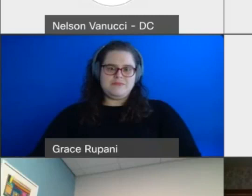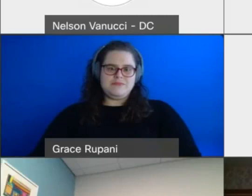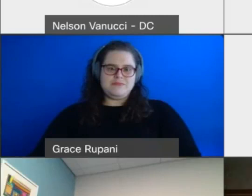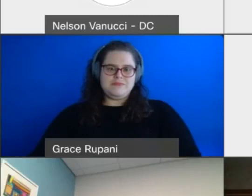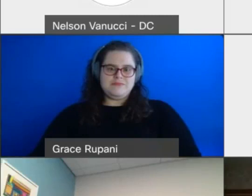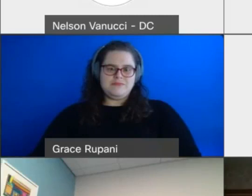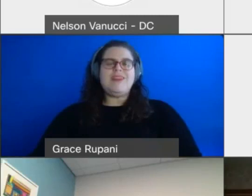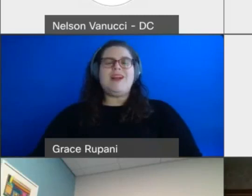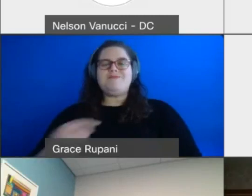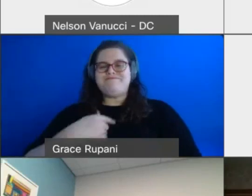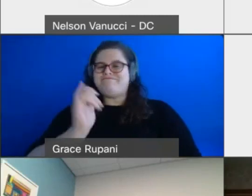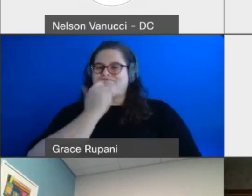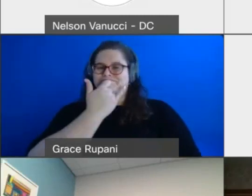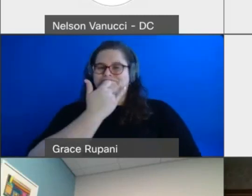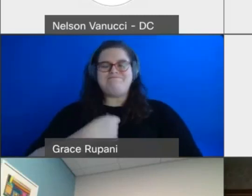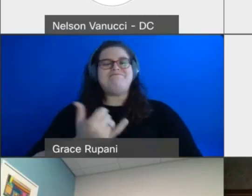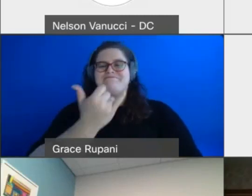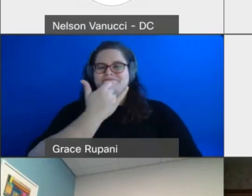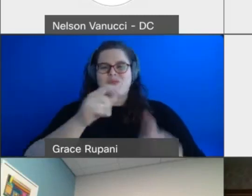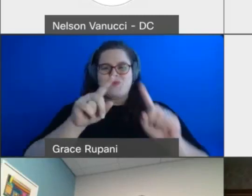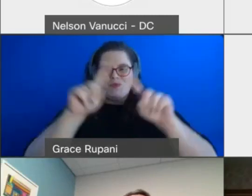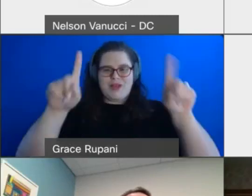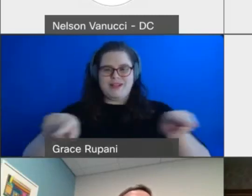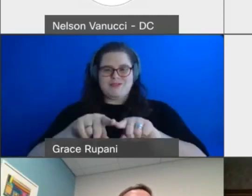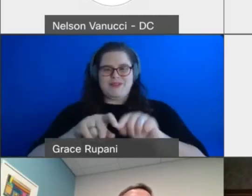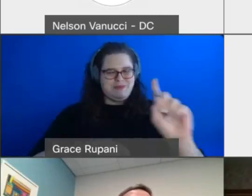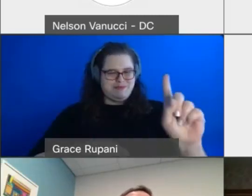Shared the wrong screen, so I'm starting over again. Sorry.